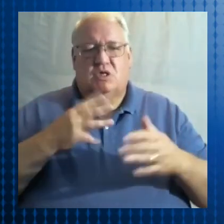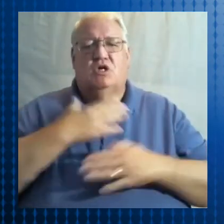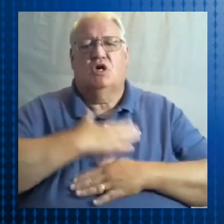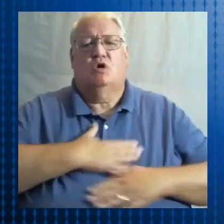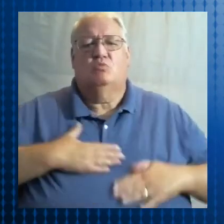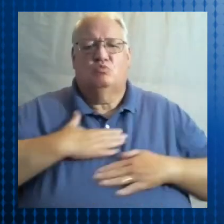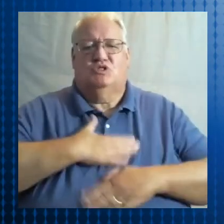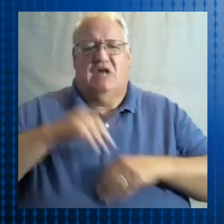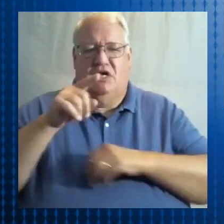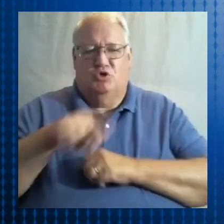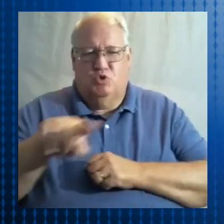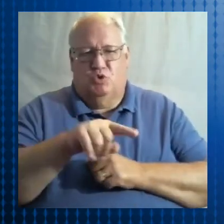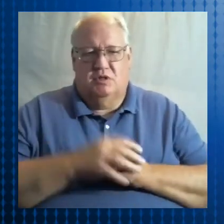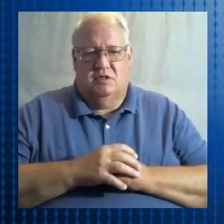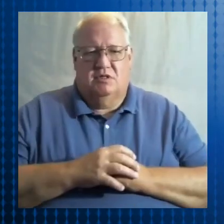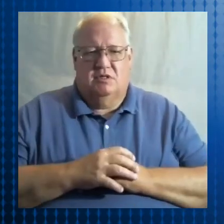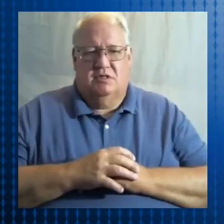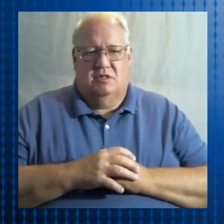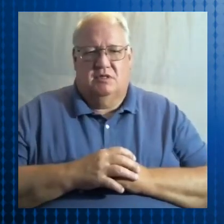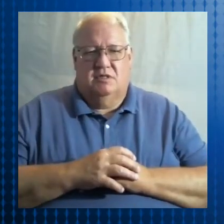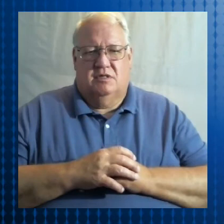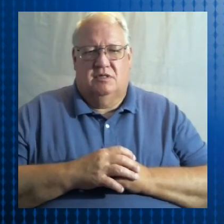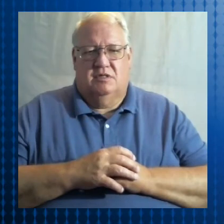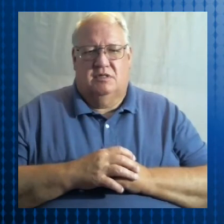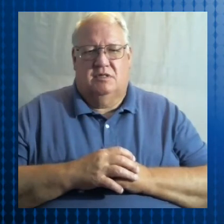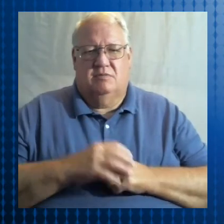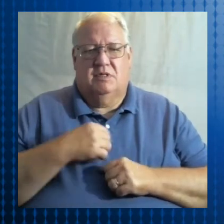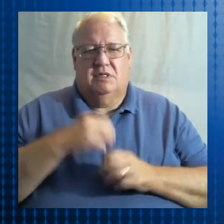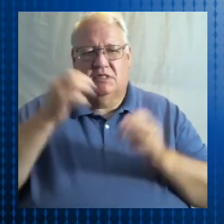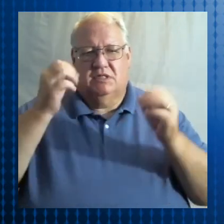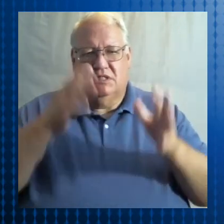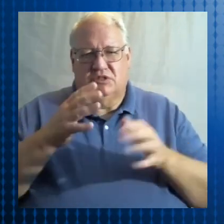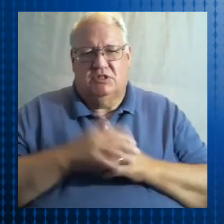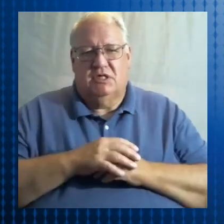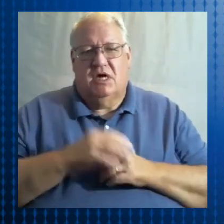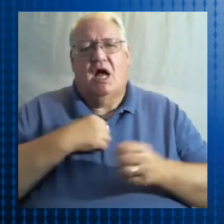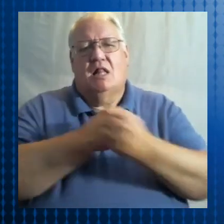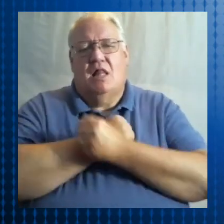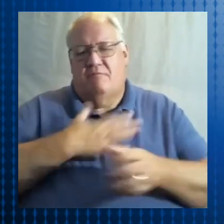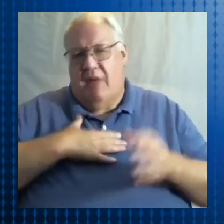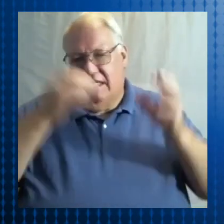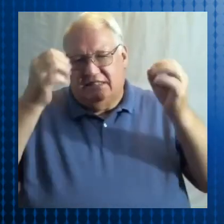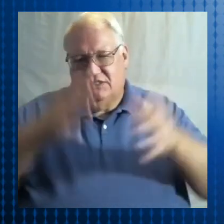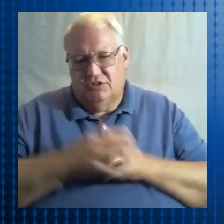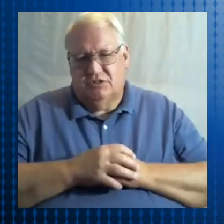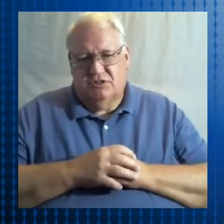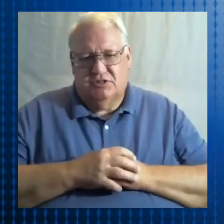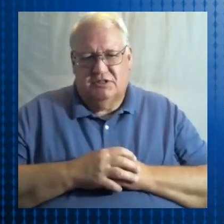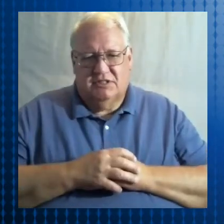appreciate you. I love my teacher. They're our best and peers. I love my teachers. The